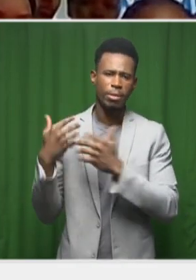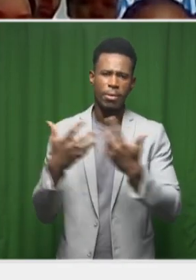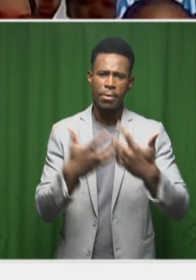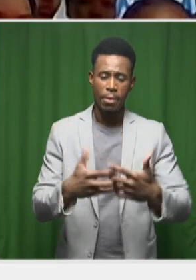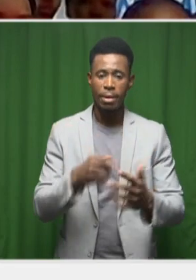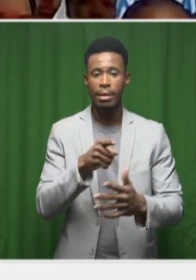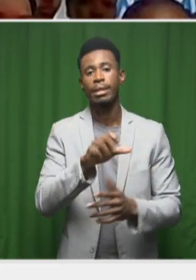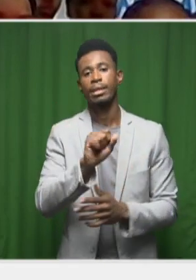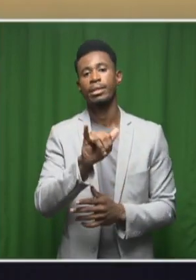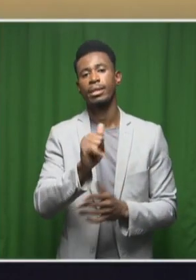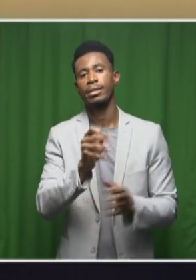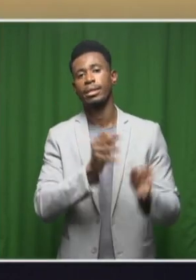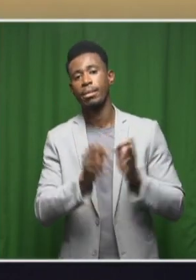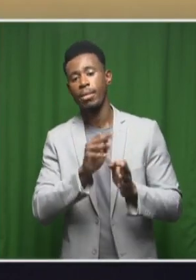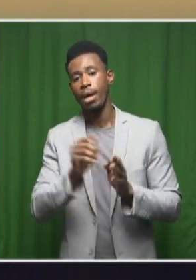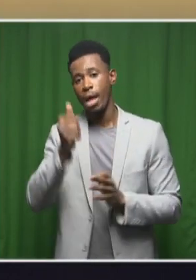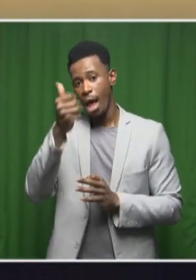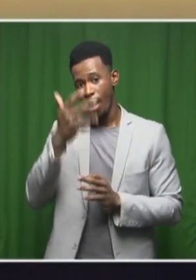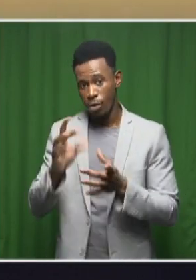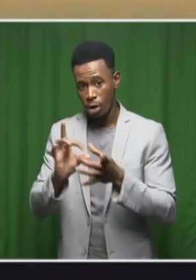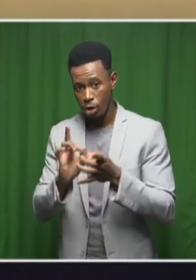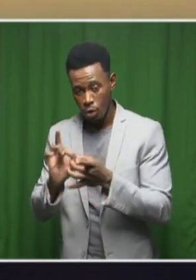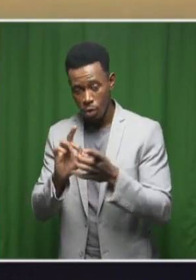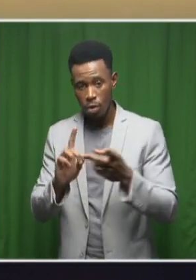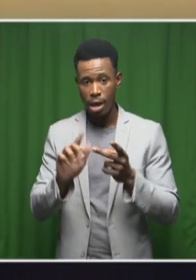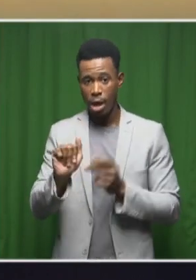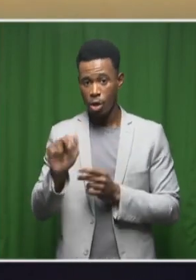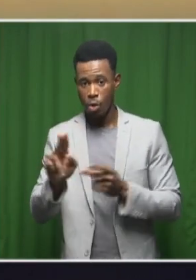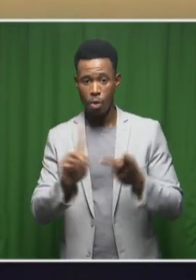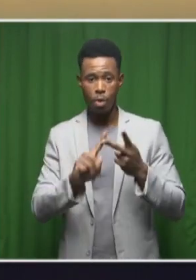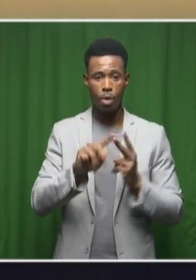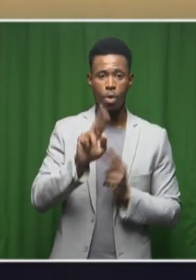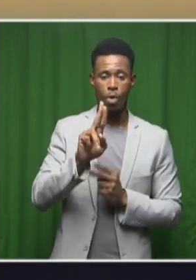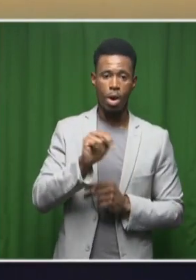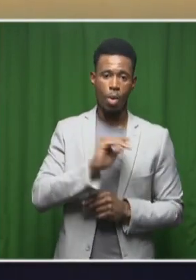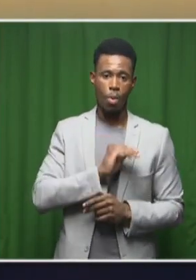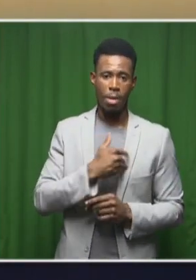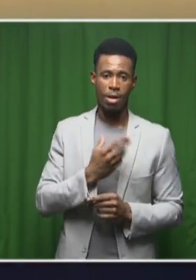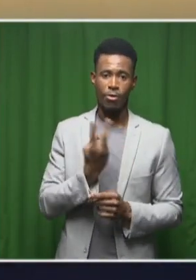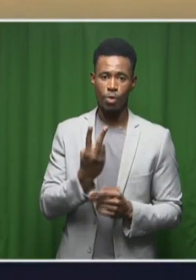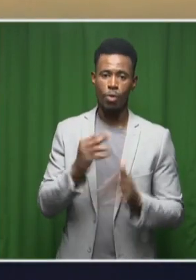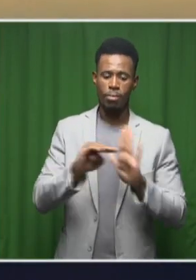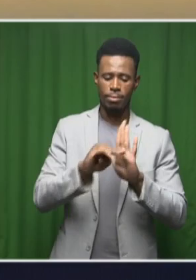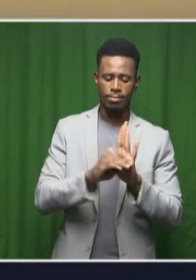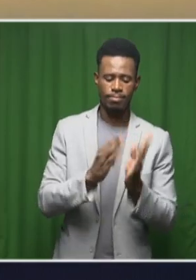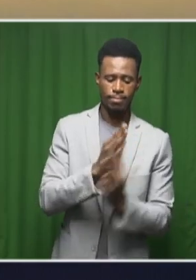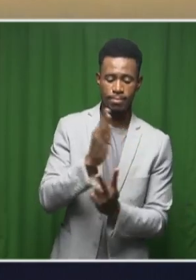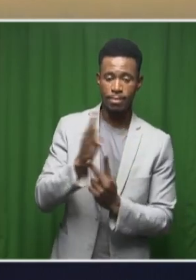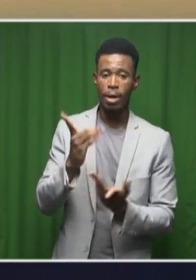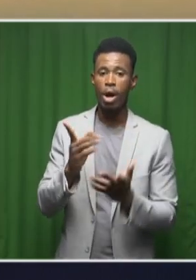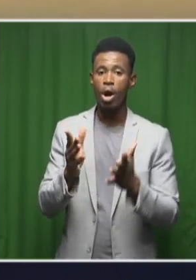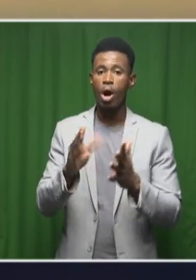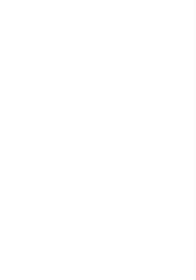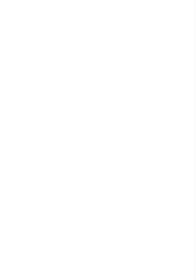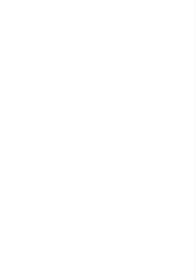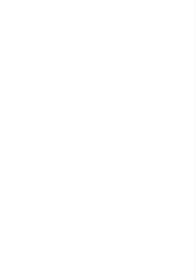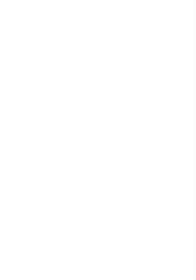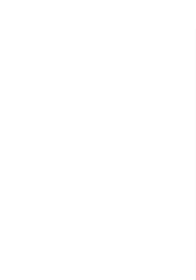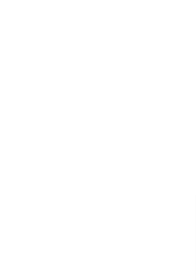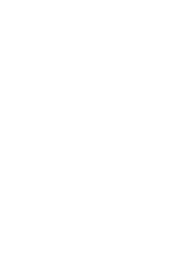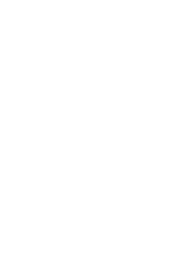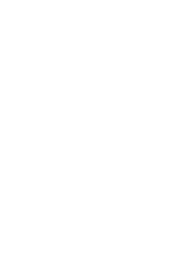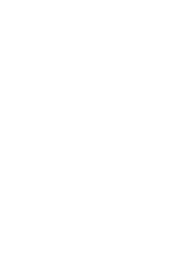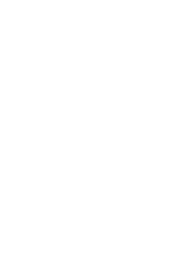about the UN Women and African Union Commission's two main components that include coding camps and mainstreaming ICT.